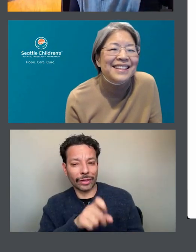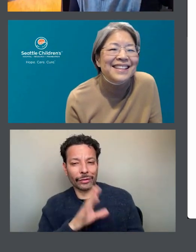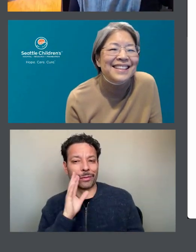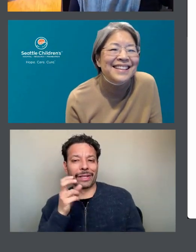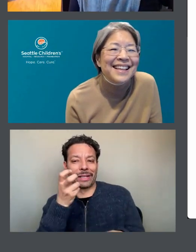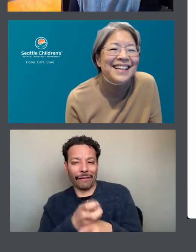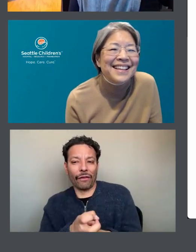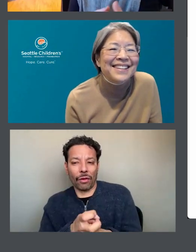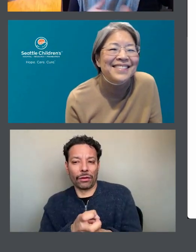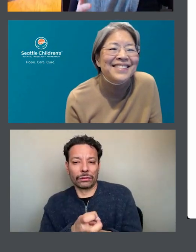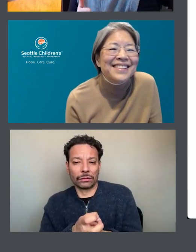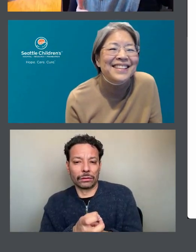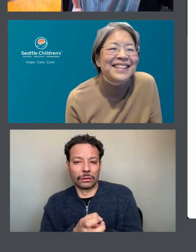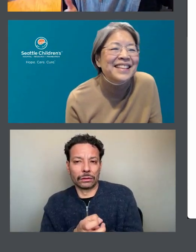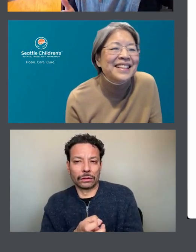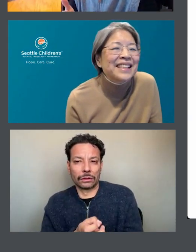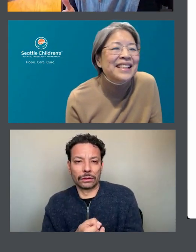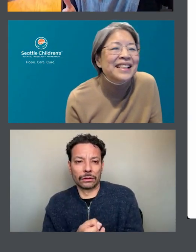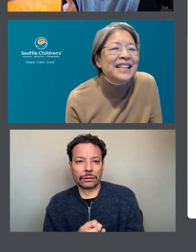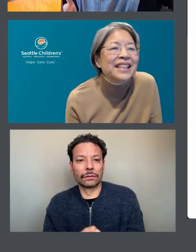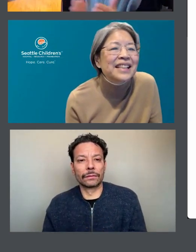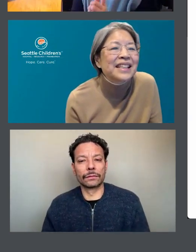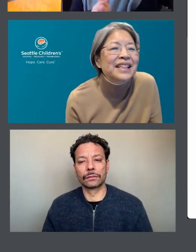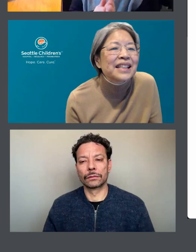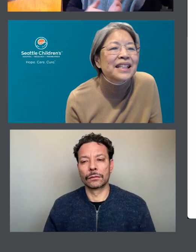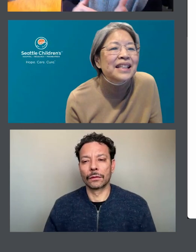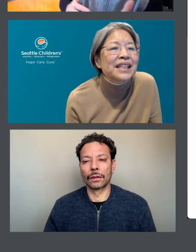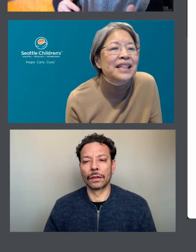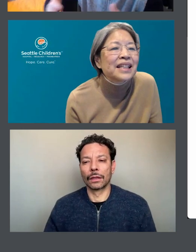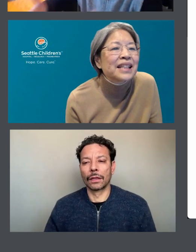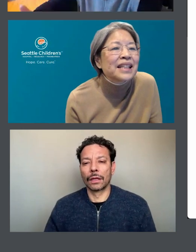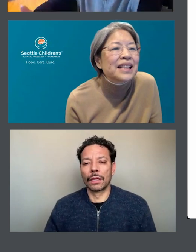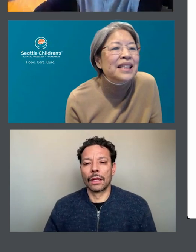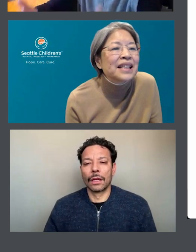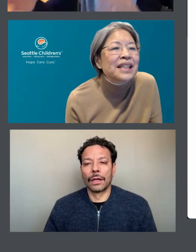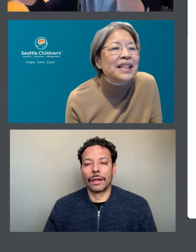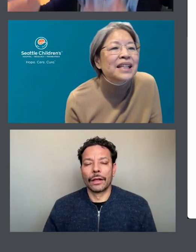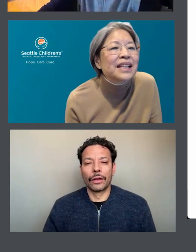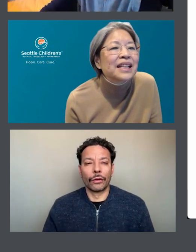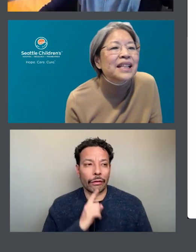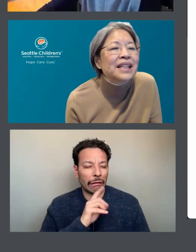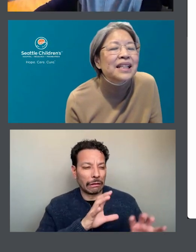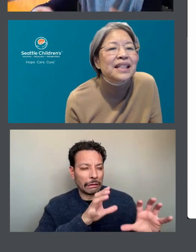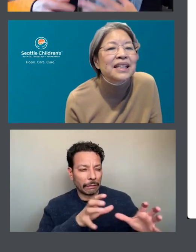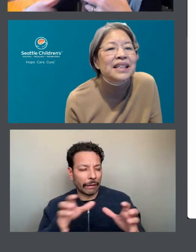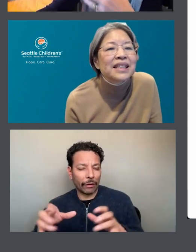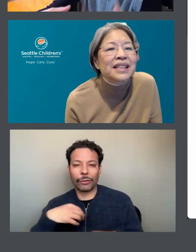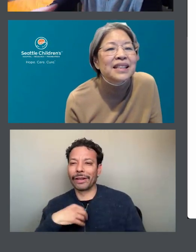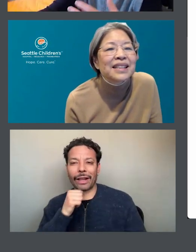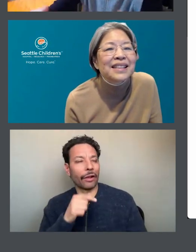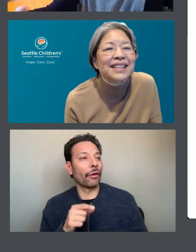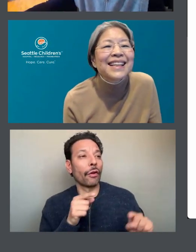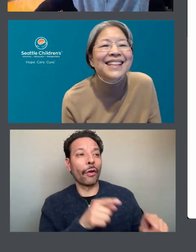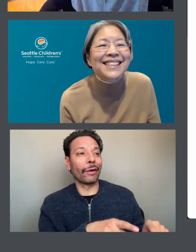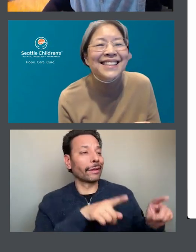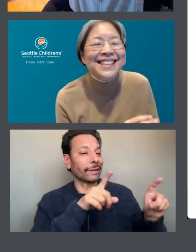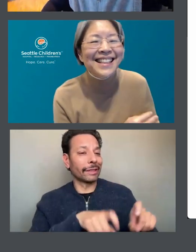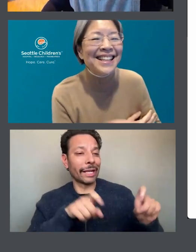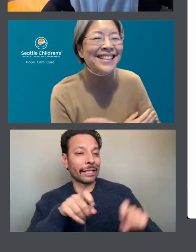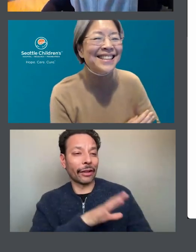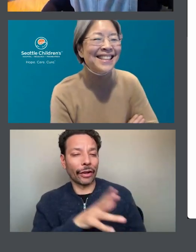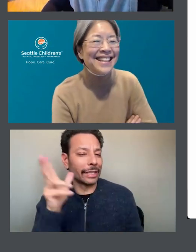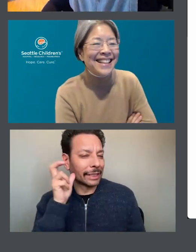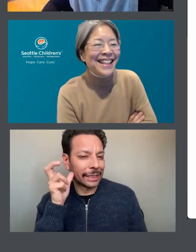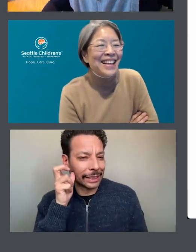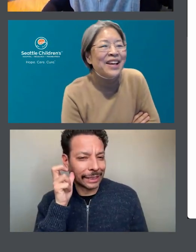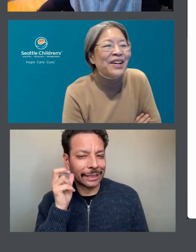Got it. It's very subjective, right? We're not able, we didn't go out and test their listening.